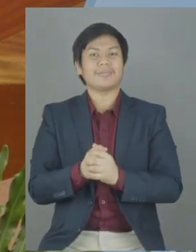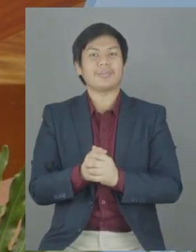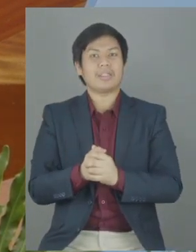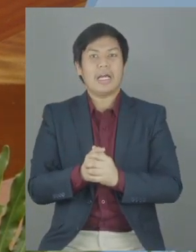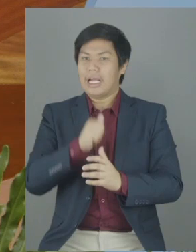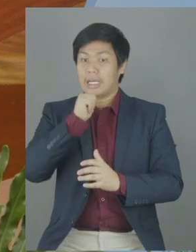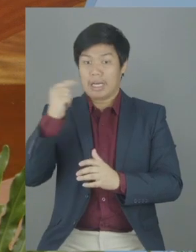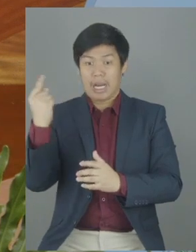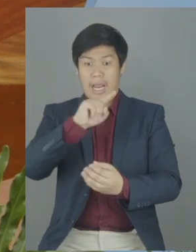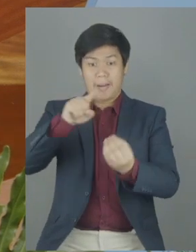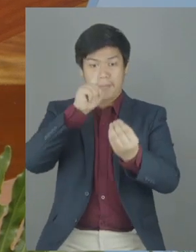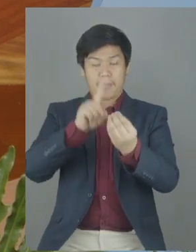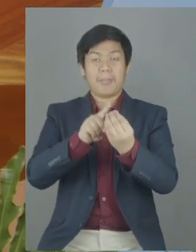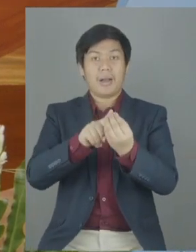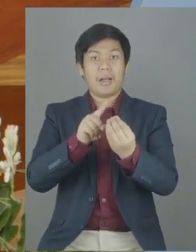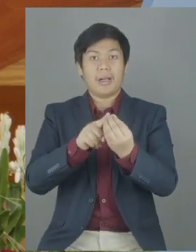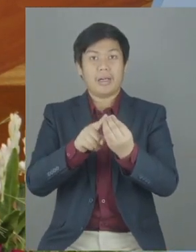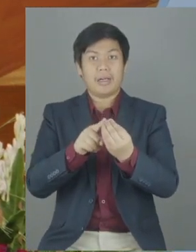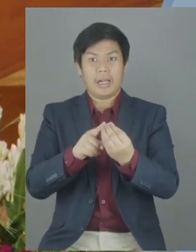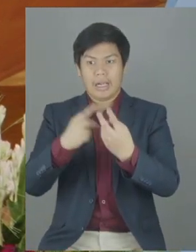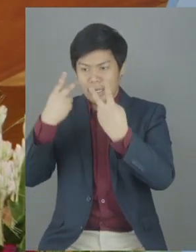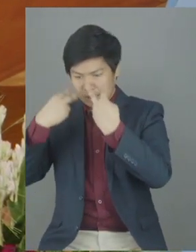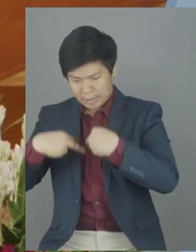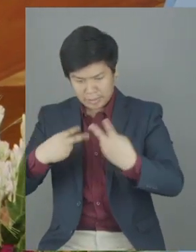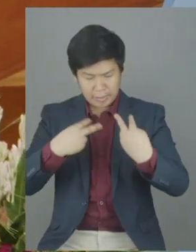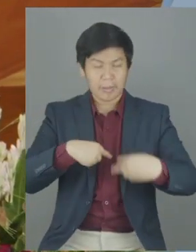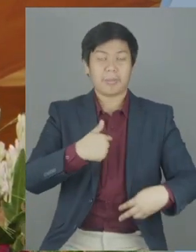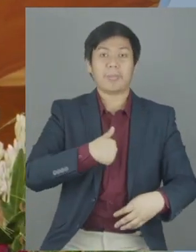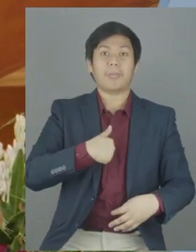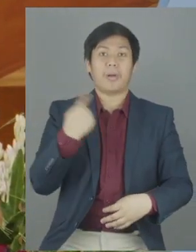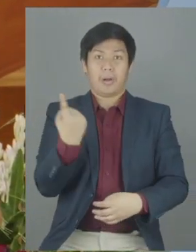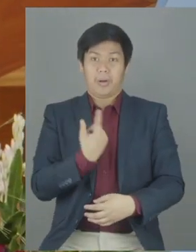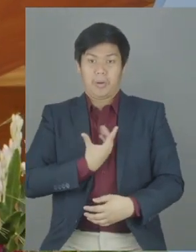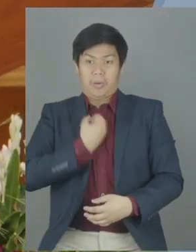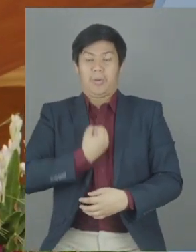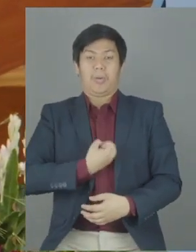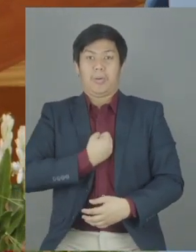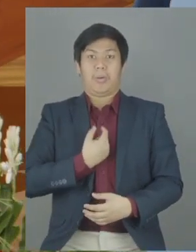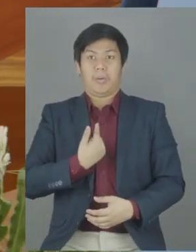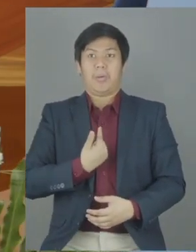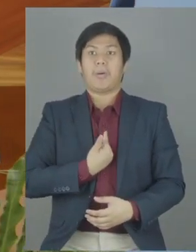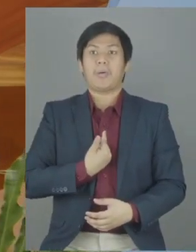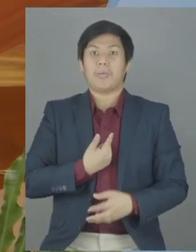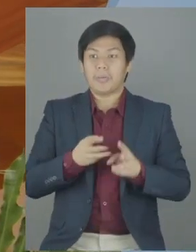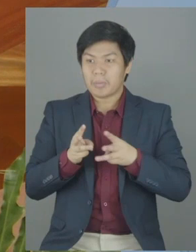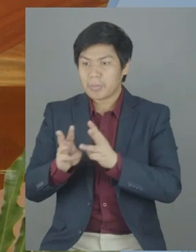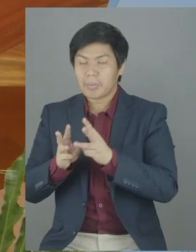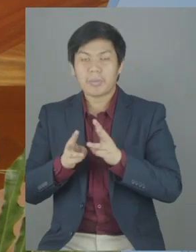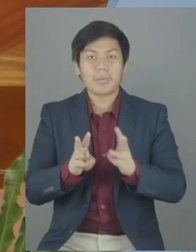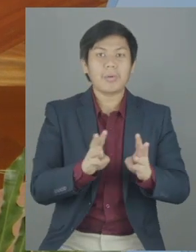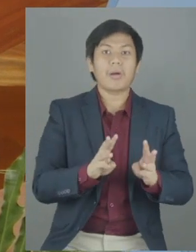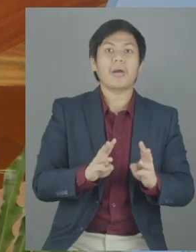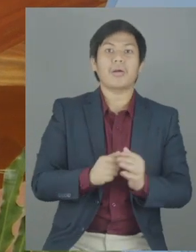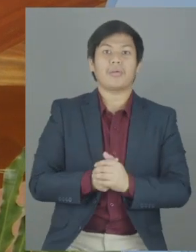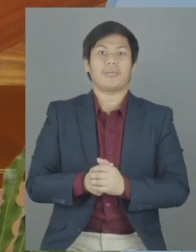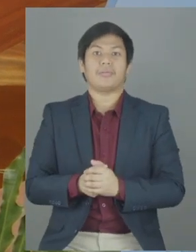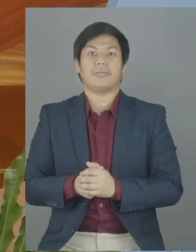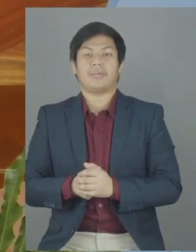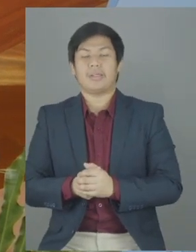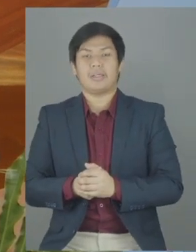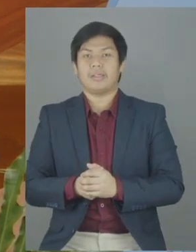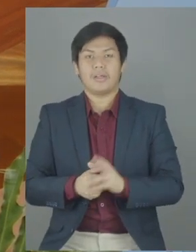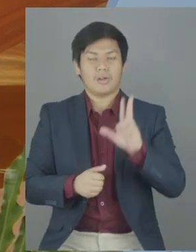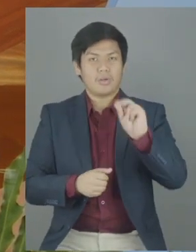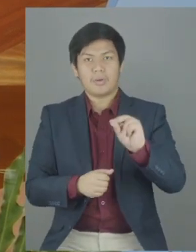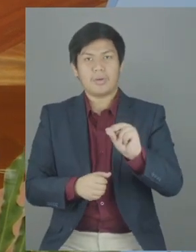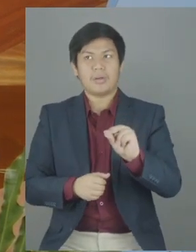no longer about finding my spot. It's no longer about earning my way through whatever field I am in. It